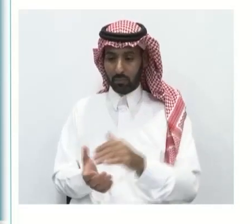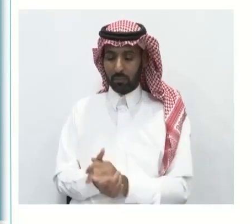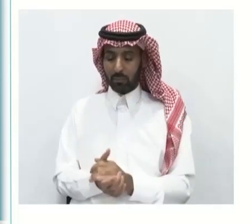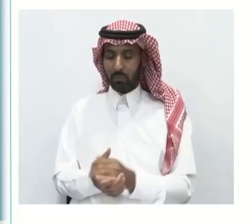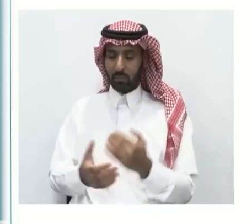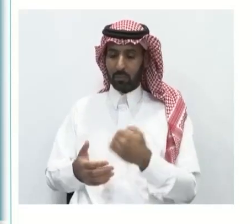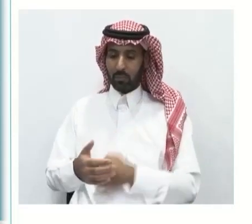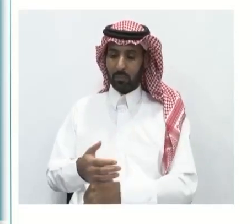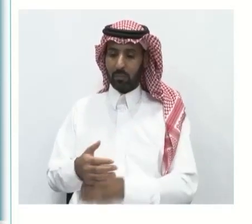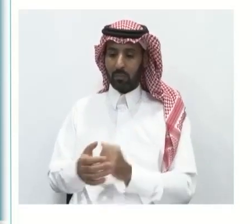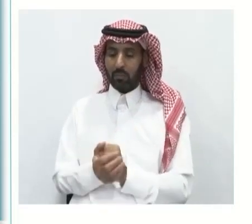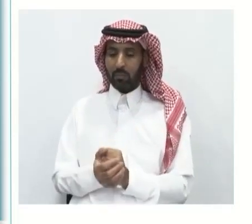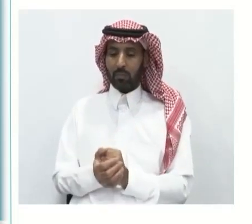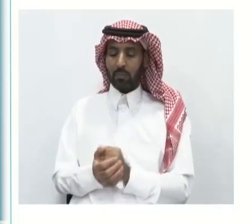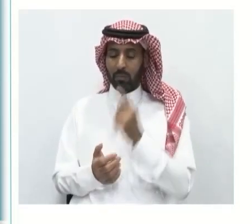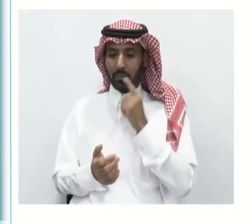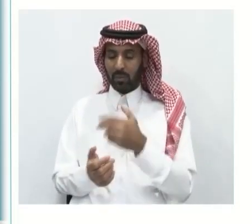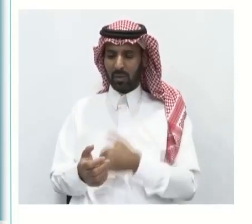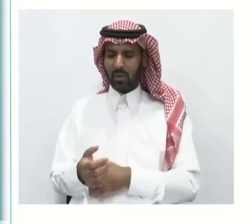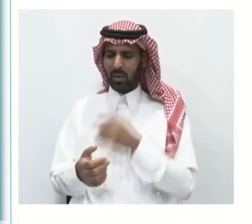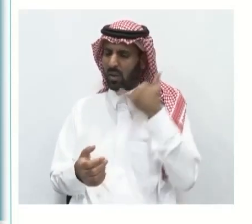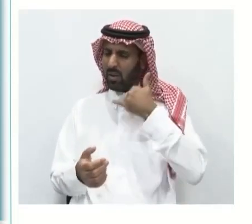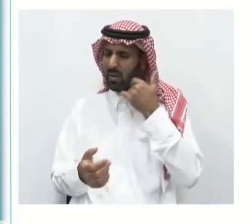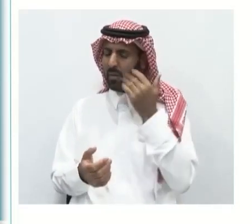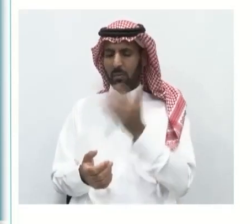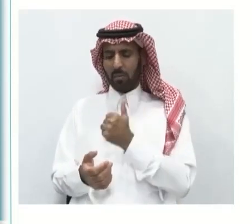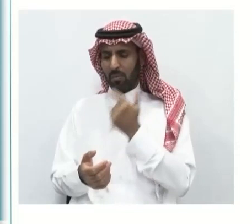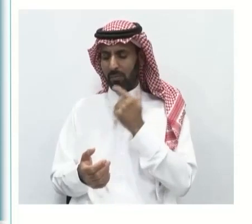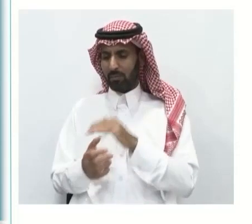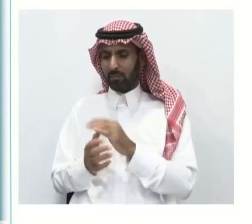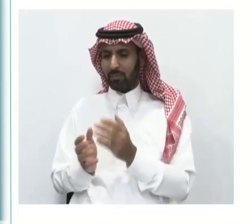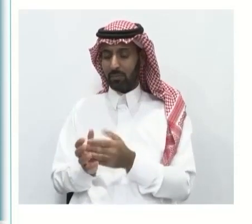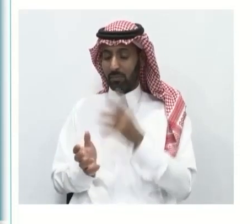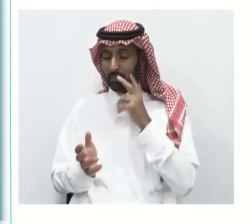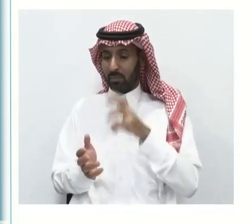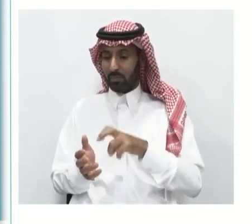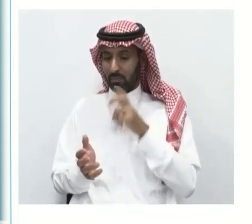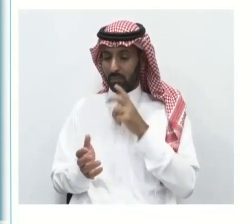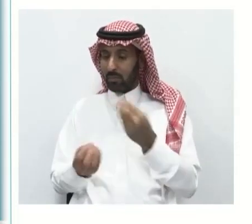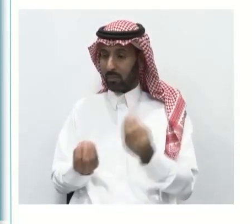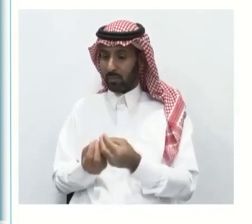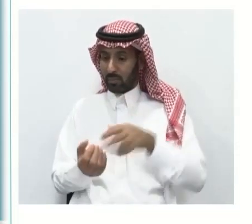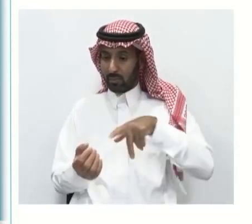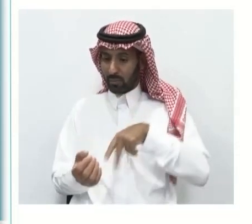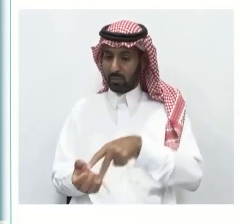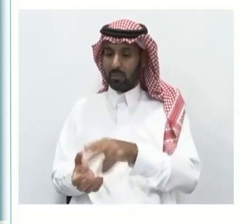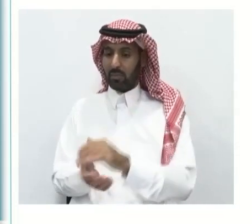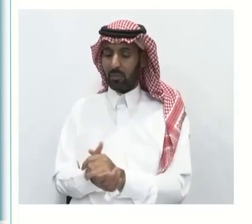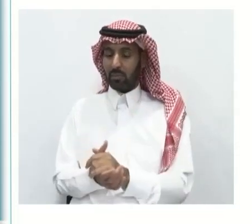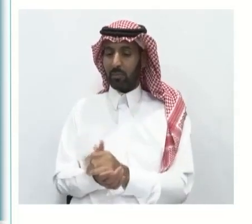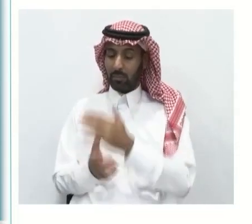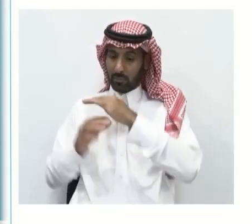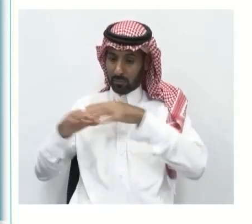pocket. "Oh, I must have left my cell phone at the bowling alley. Would you mind picking it up and bringing it with you to the